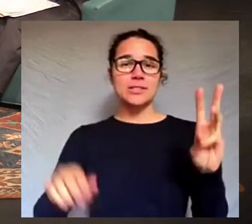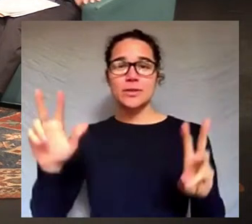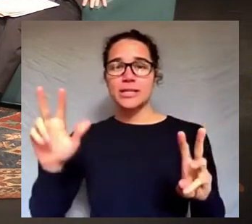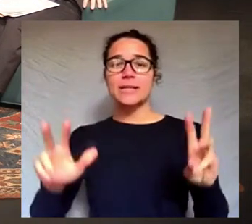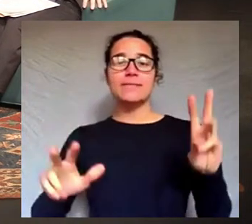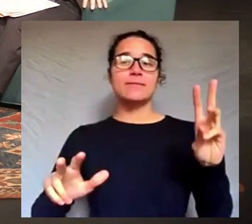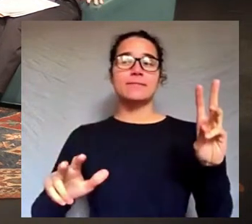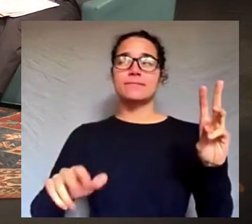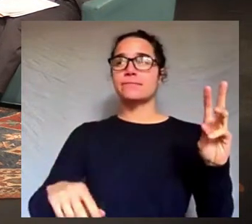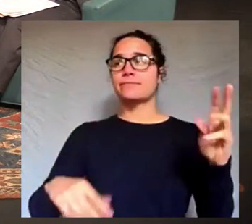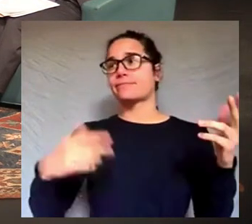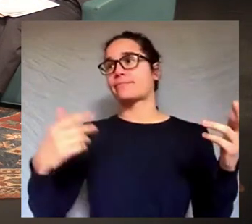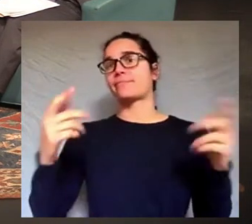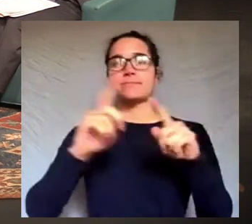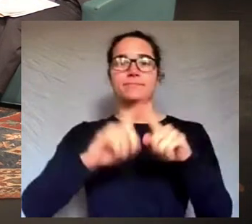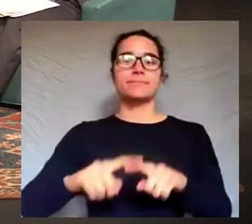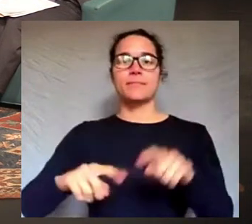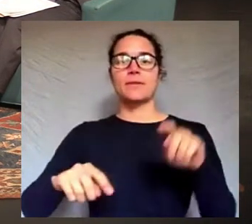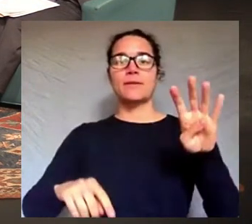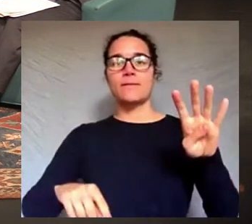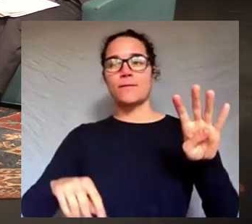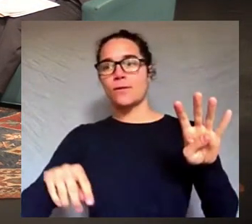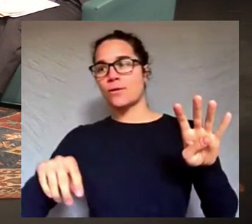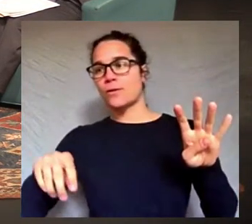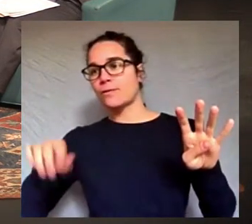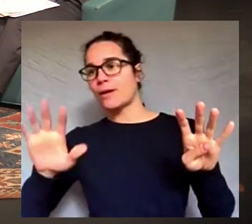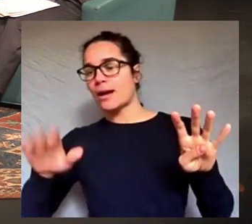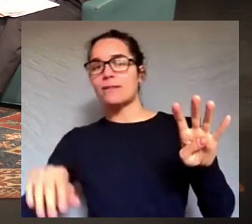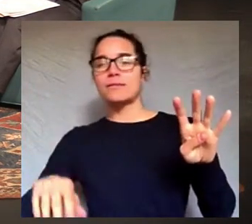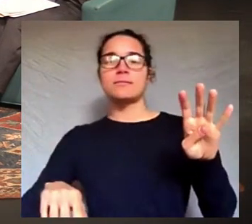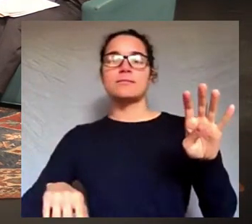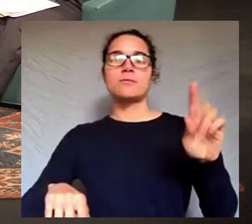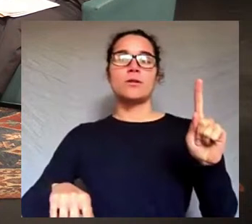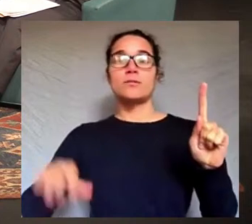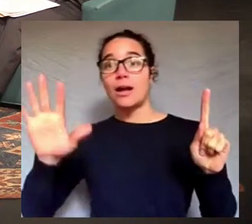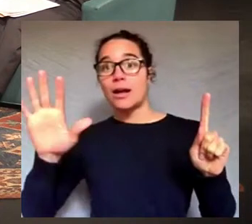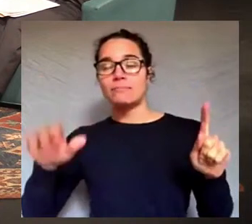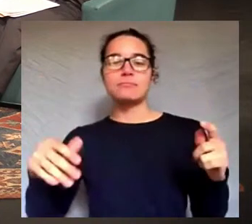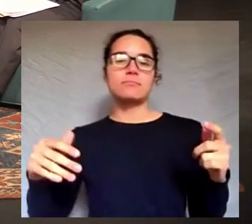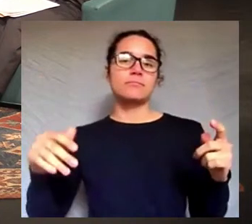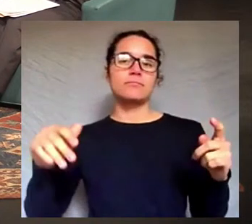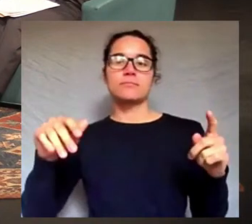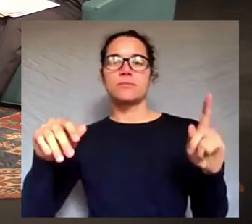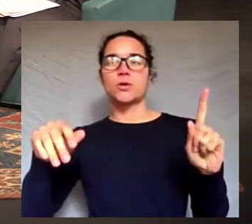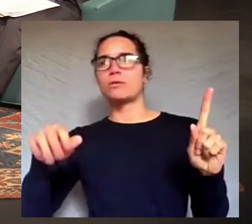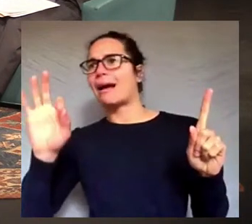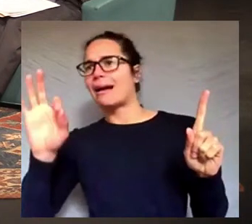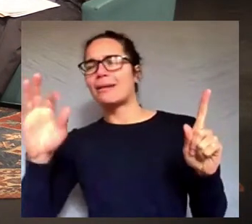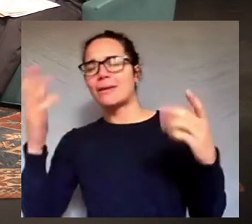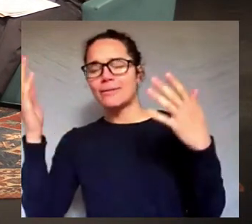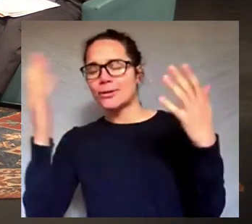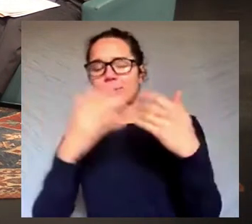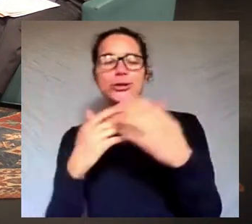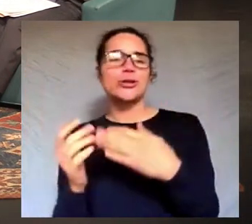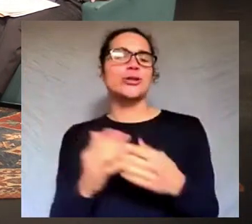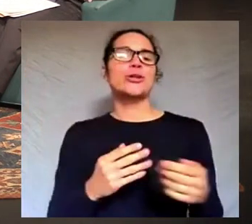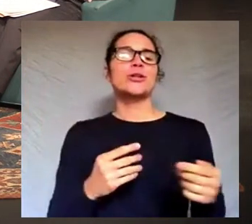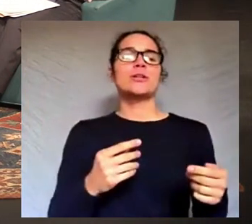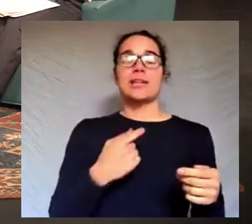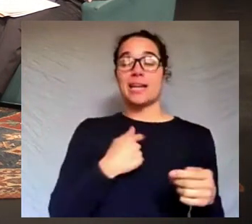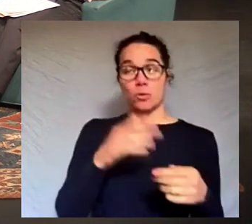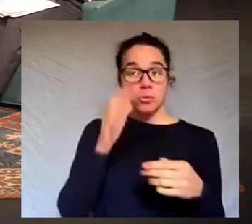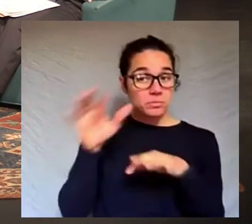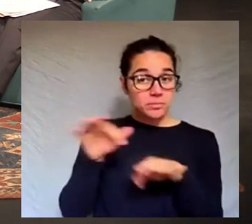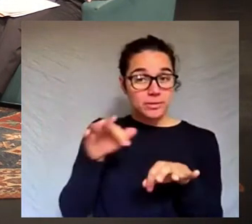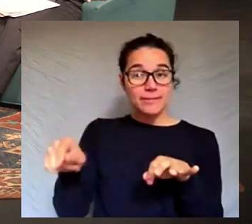all the time. Mm-hmm. And I should say, as a matter of norms, both for our discussion and for our friends in the media, that one of the norms of this kind of